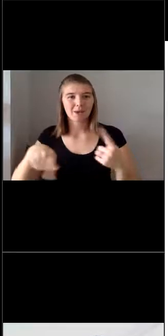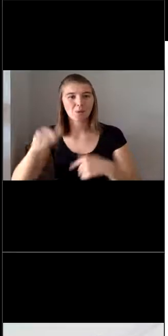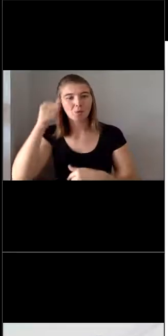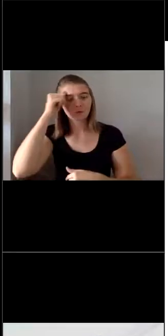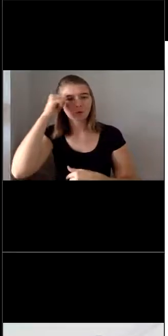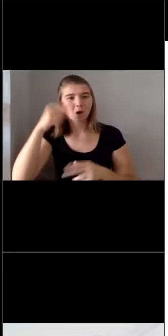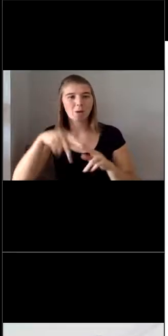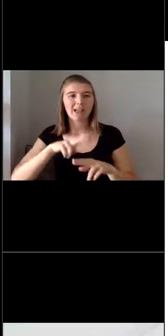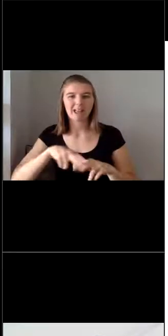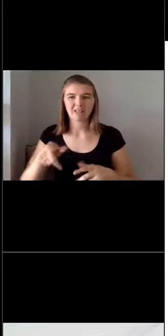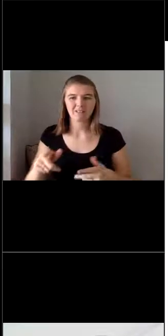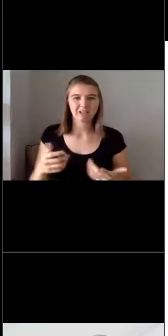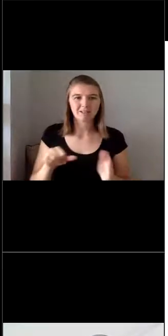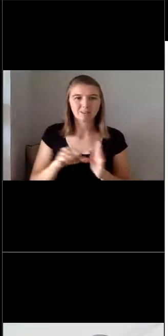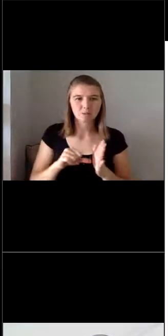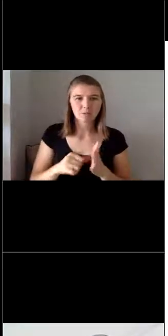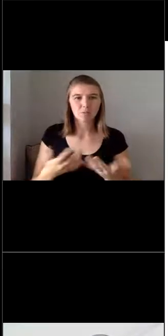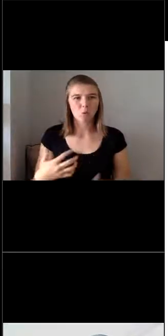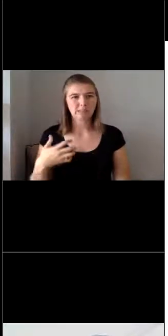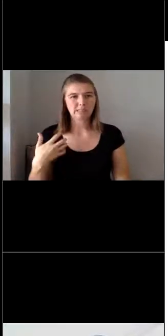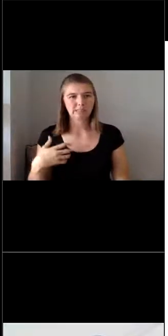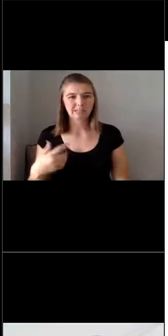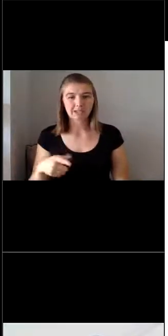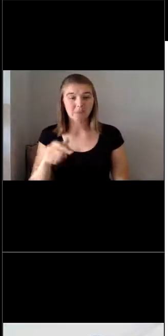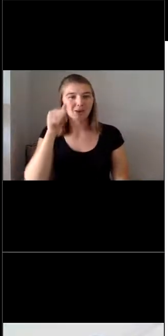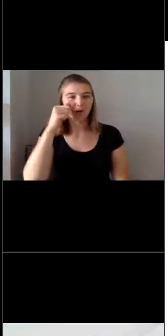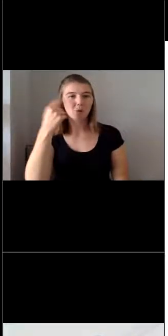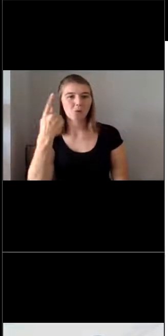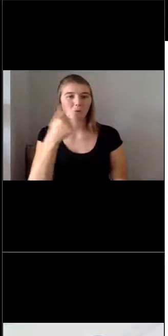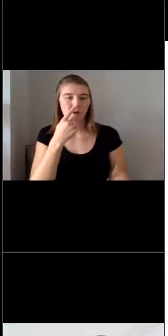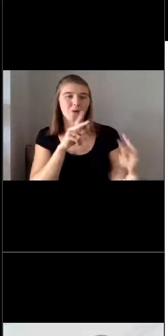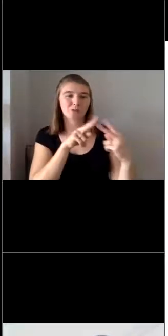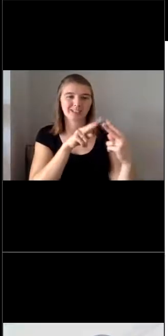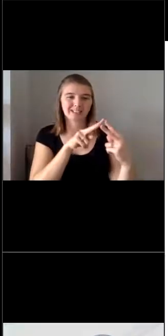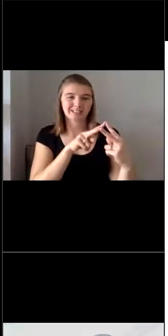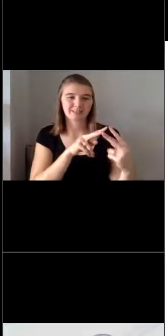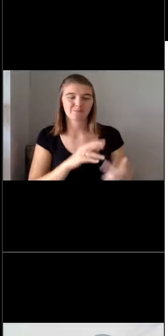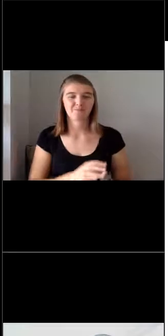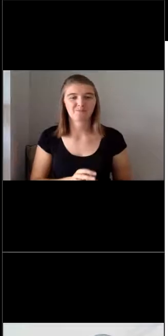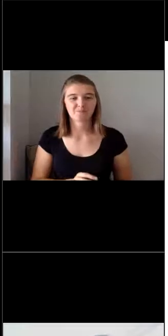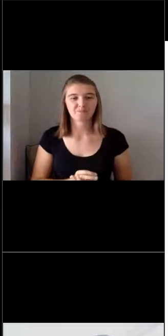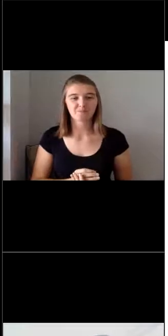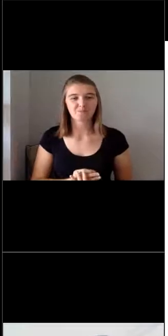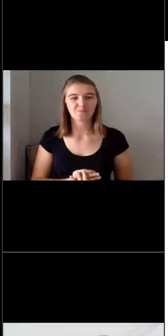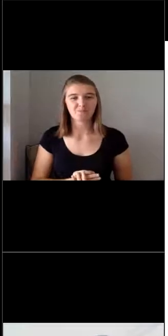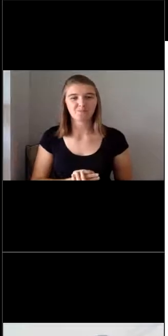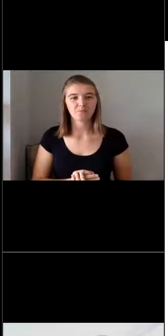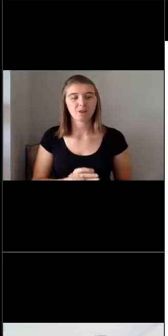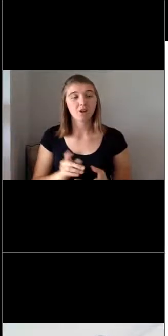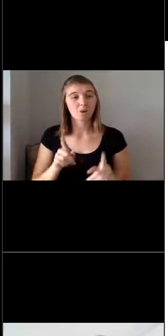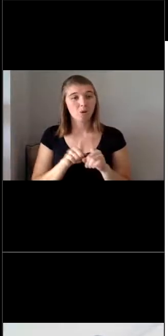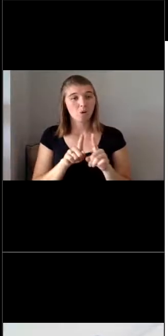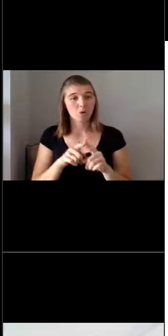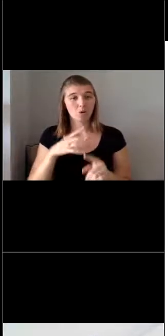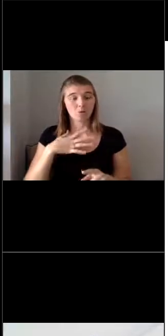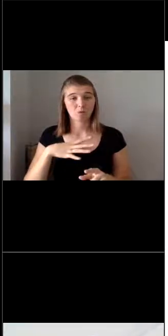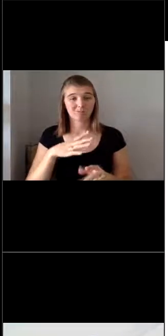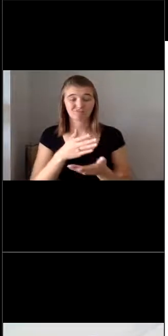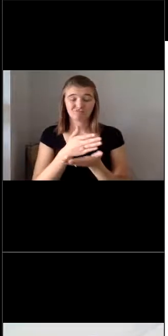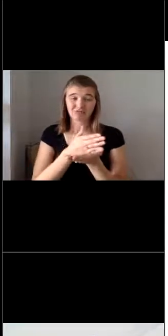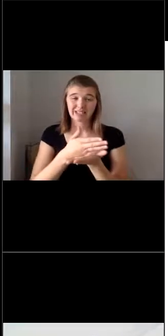how issues would be managed. We were really also very clear on travel up front. So